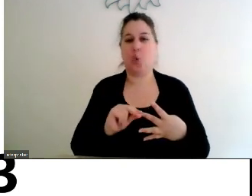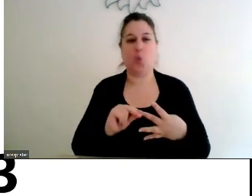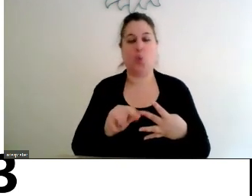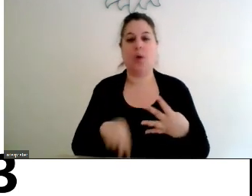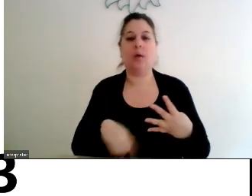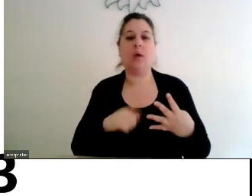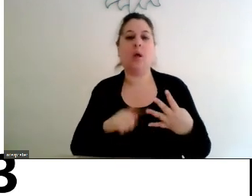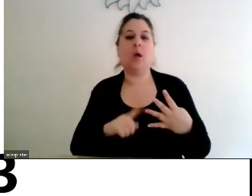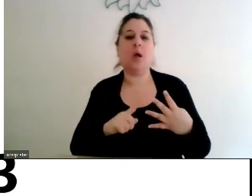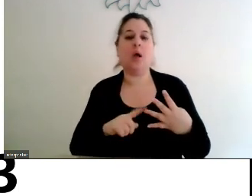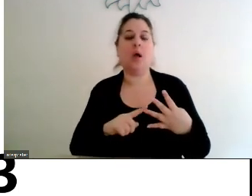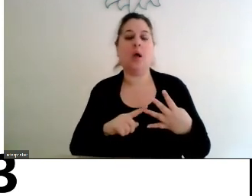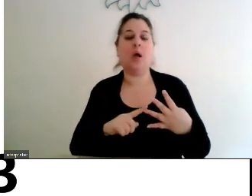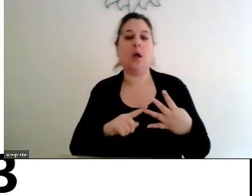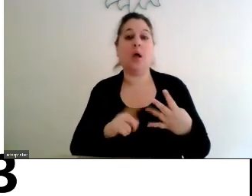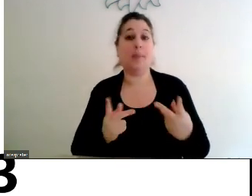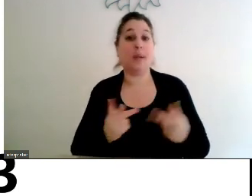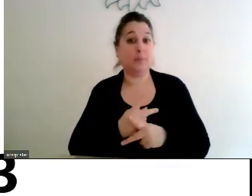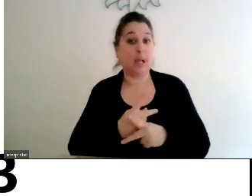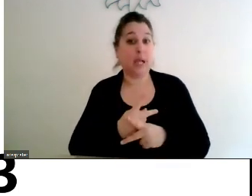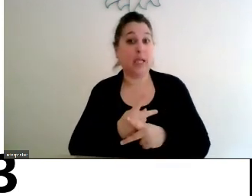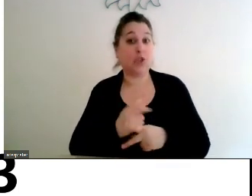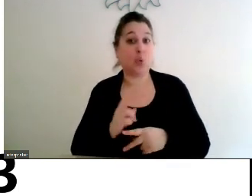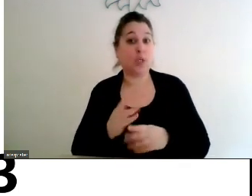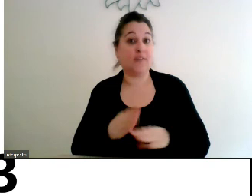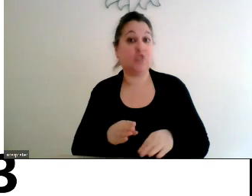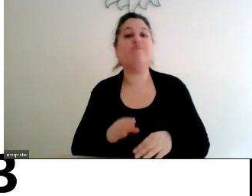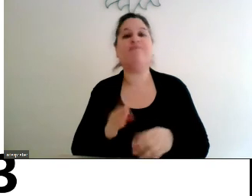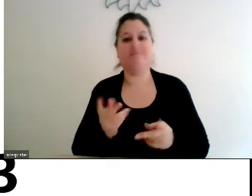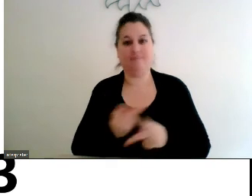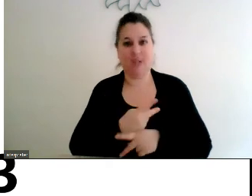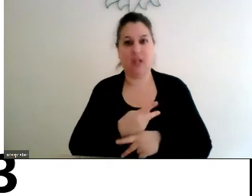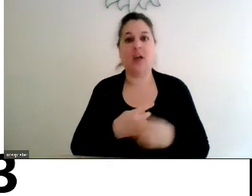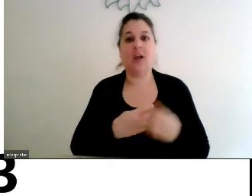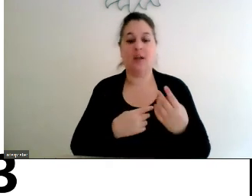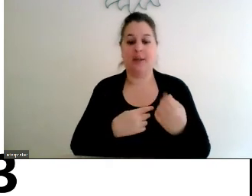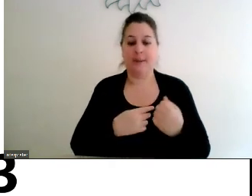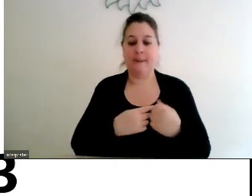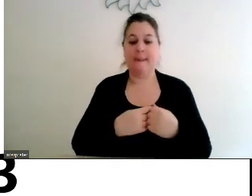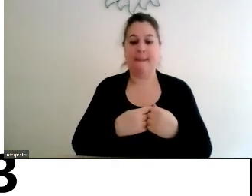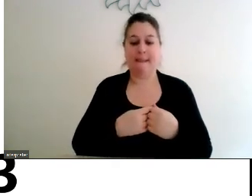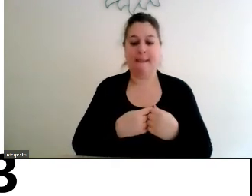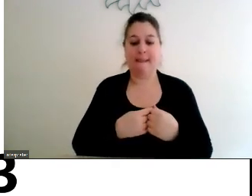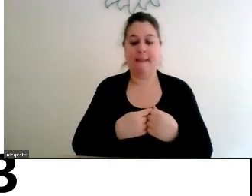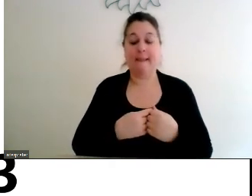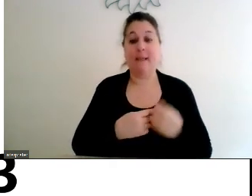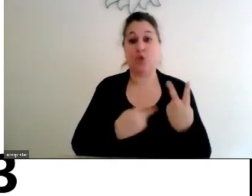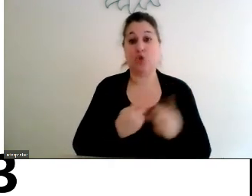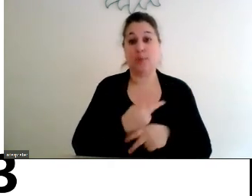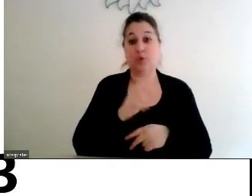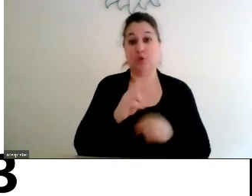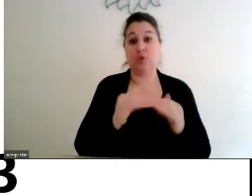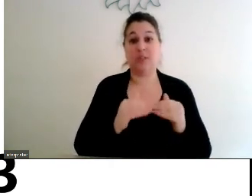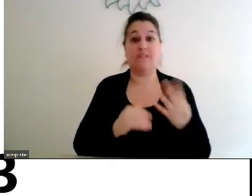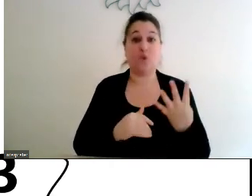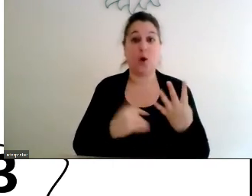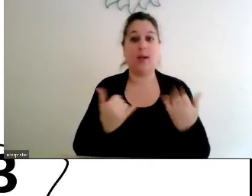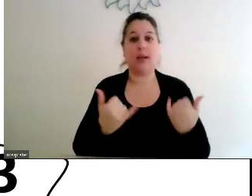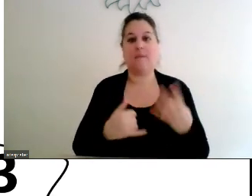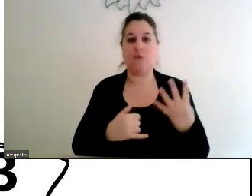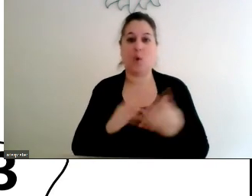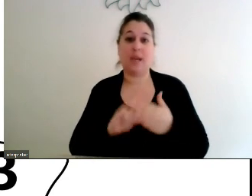So 4 minus 3. 4 minus 3. There's only one operation, subtraction, and it's just 1. Okay, so all of